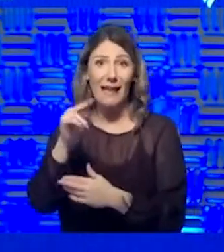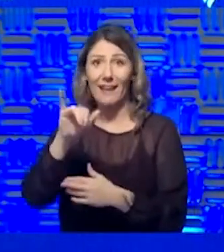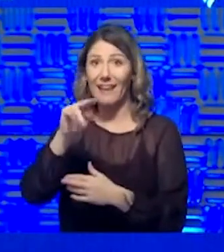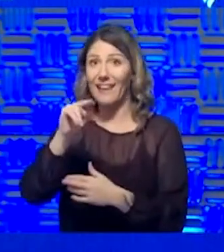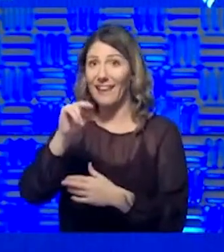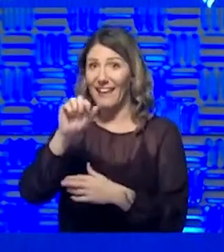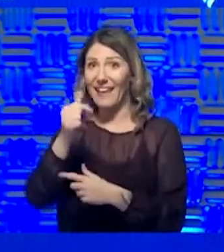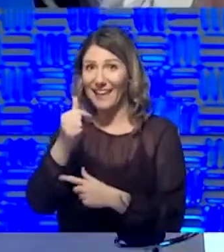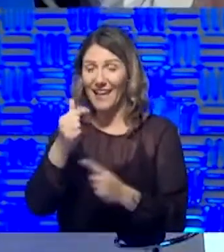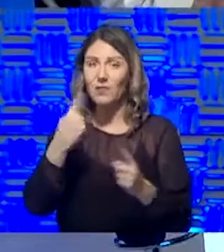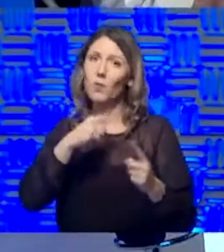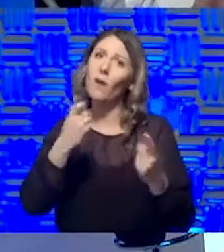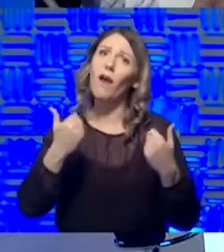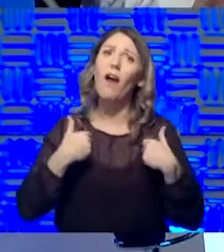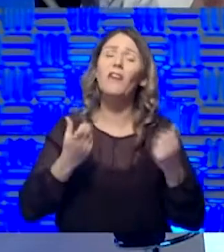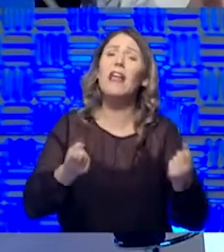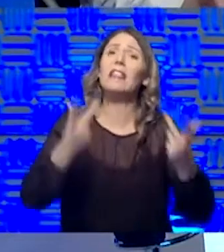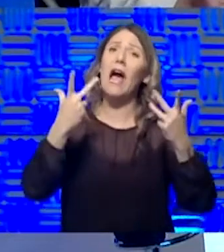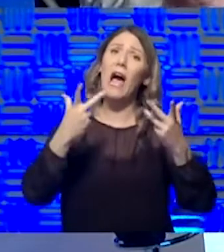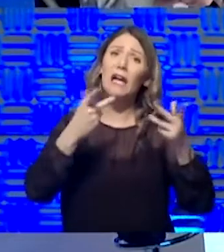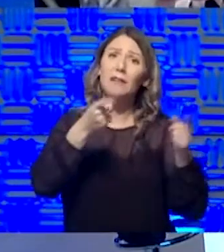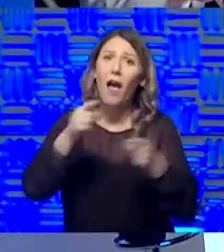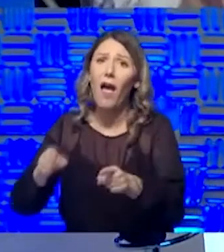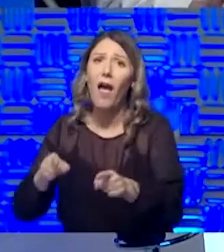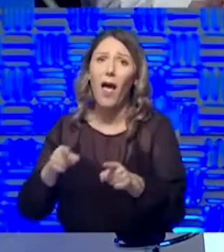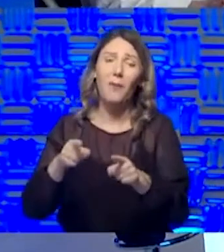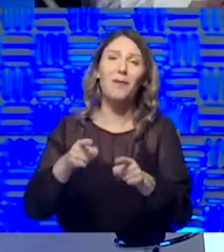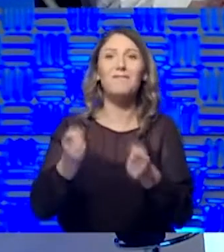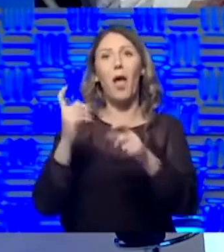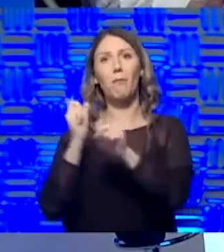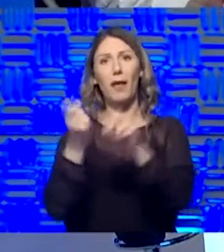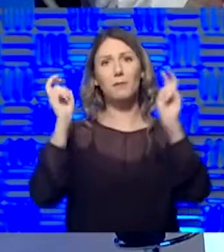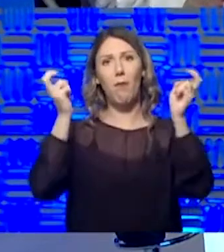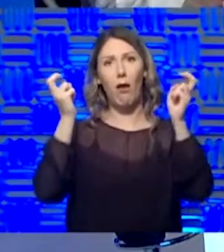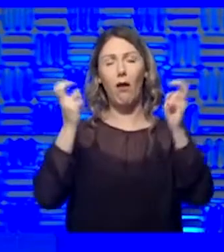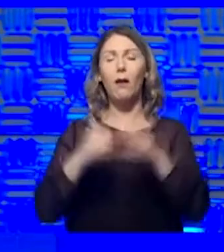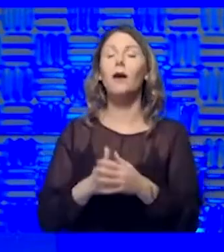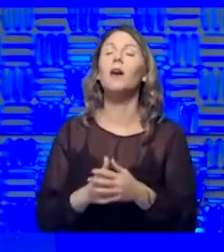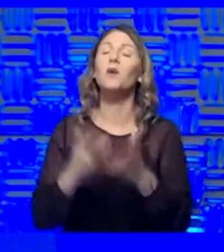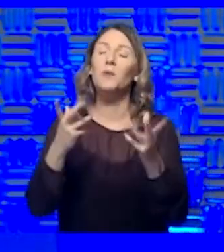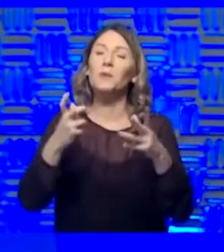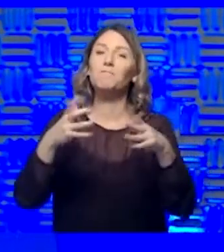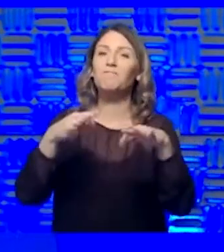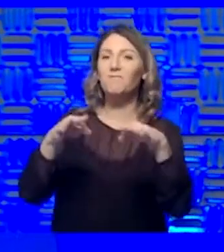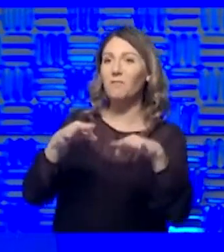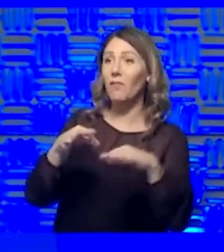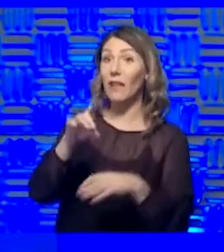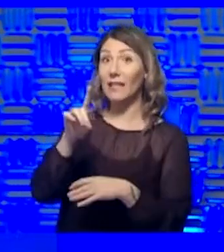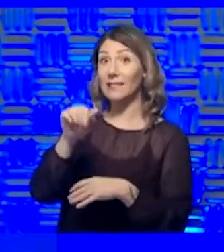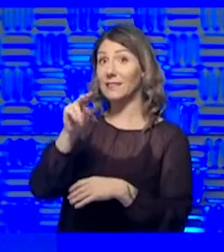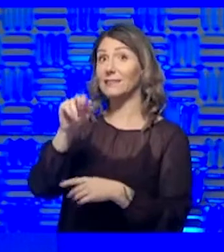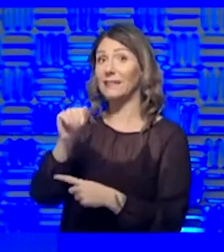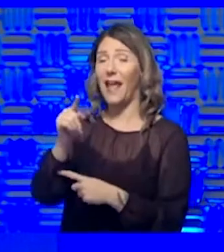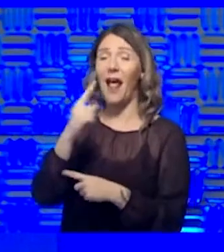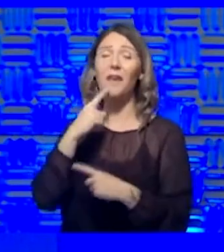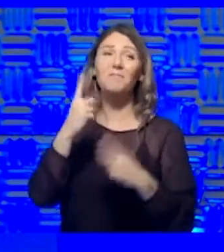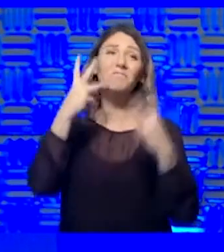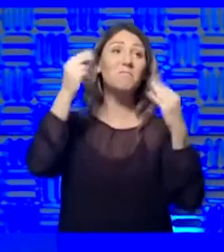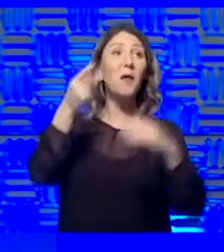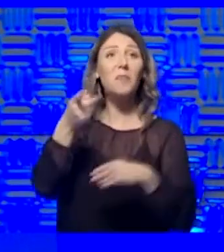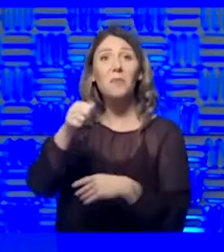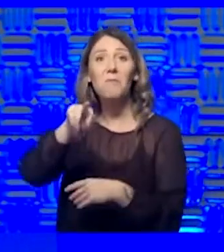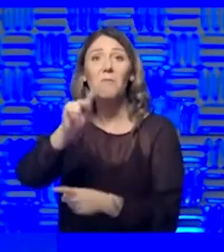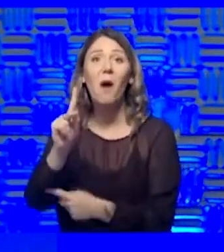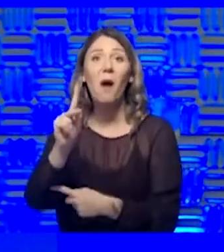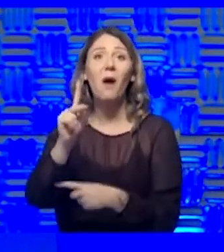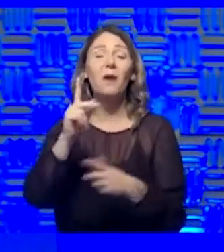baseball to play, Dana. Yeah, you know, I was, again, out at the park this weekend and was able to smell the blooms. So I'm pretty sure,